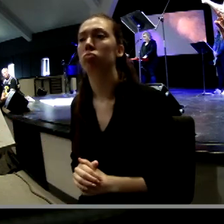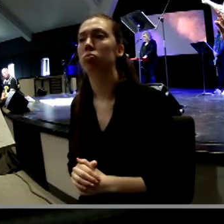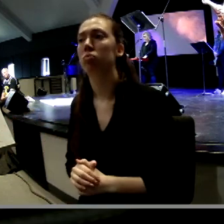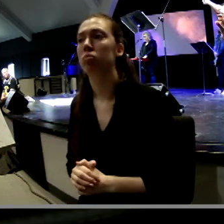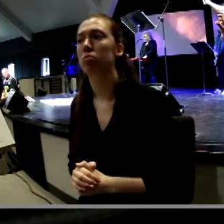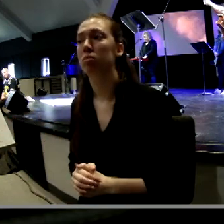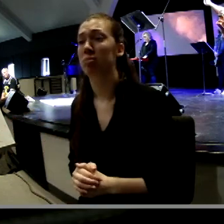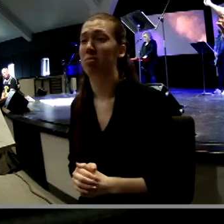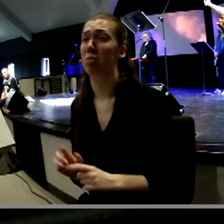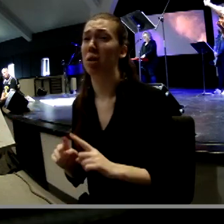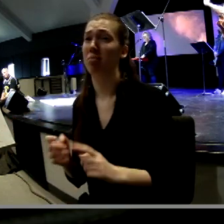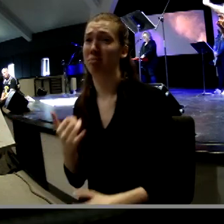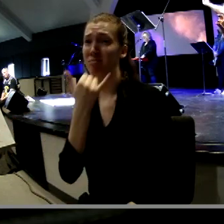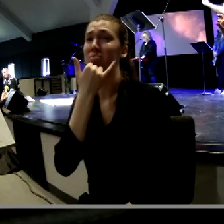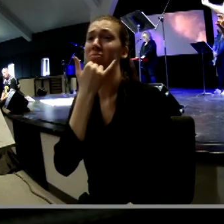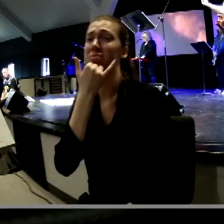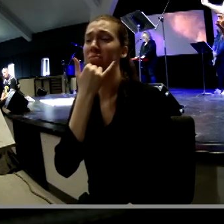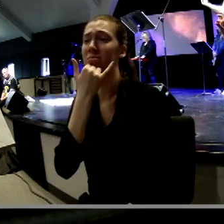I was wrong.